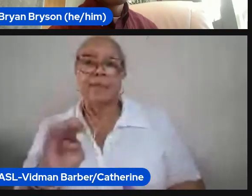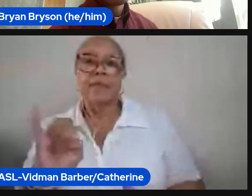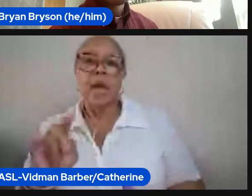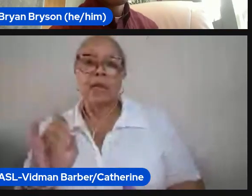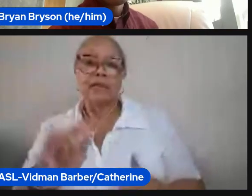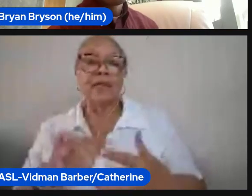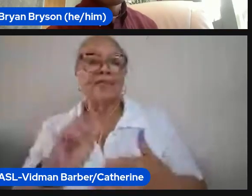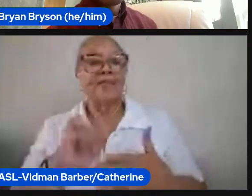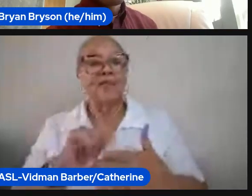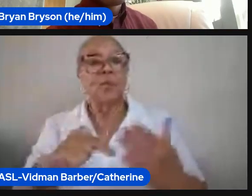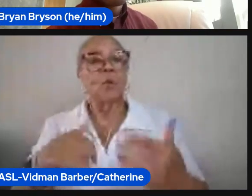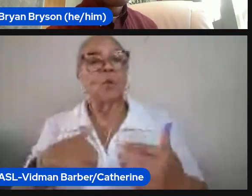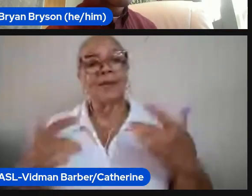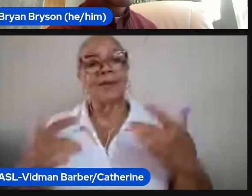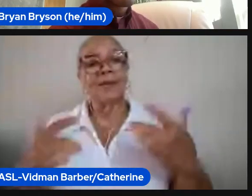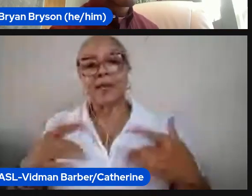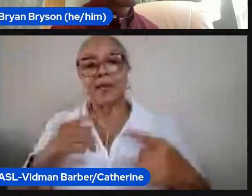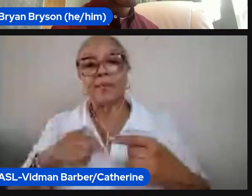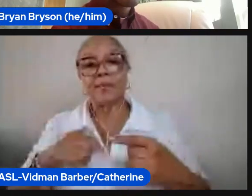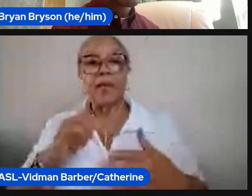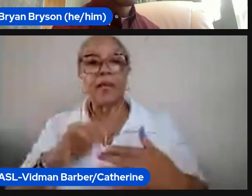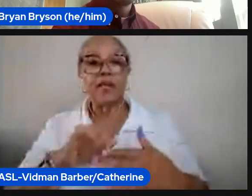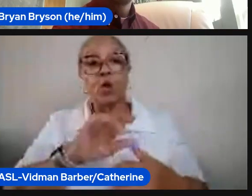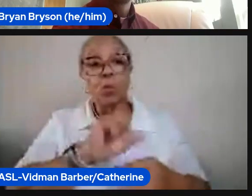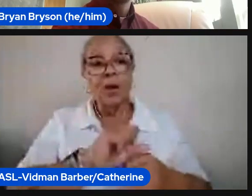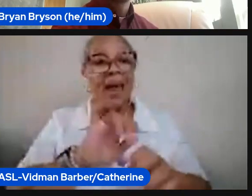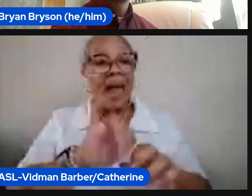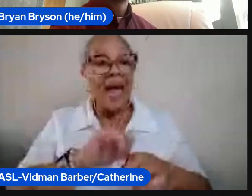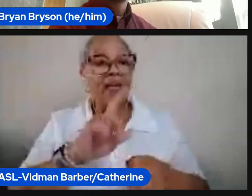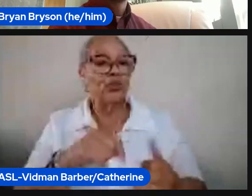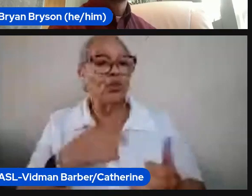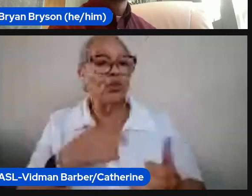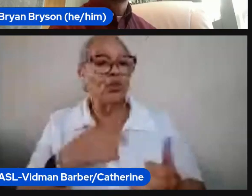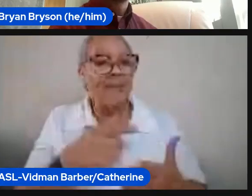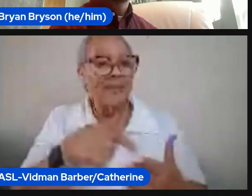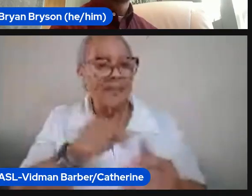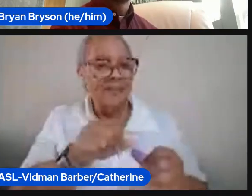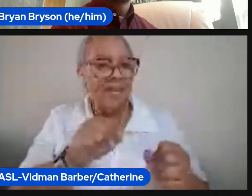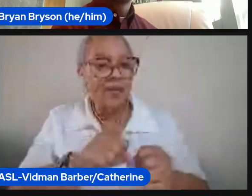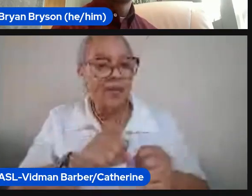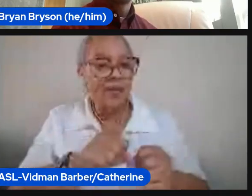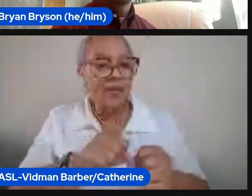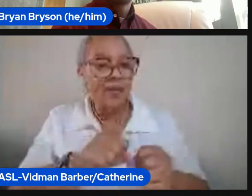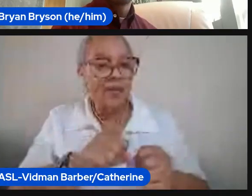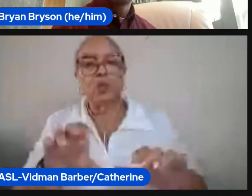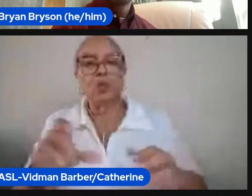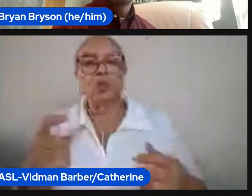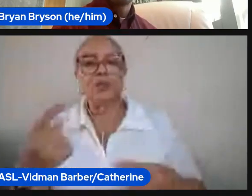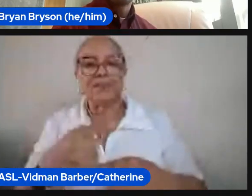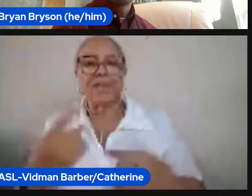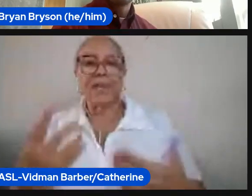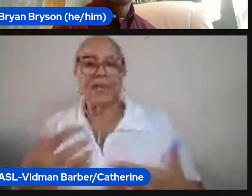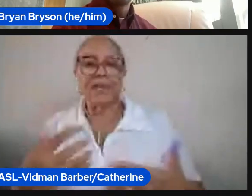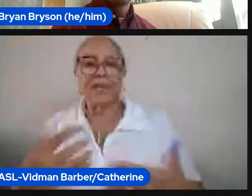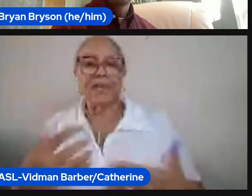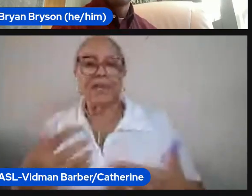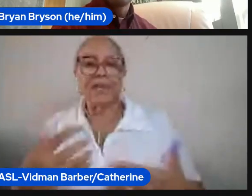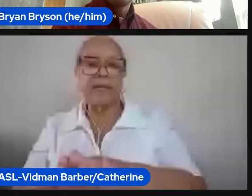in your work, how did you came to it, and what do you do today integrating AI in